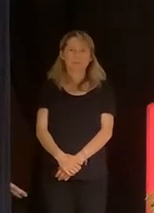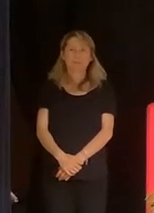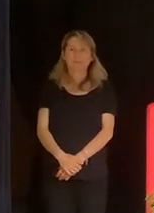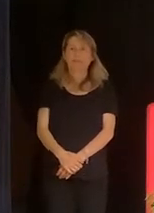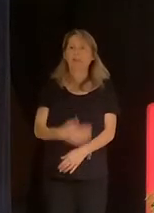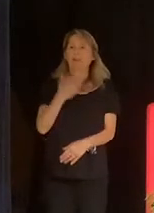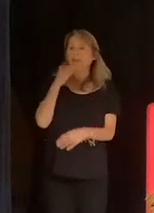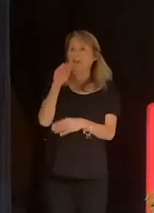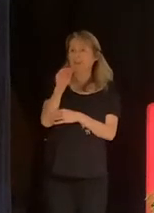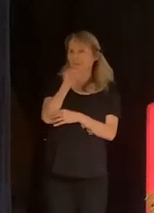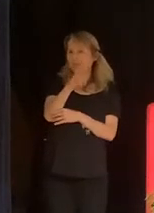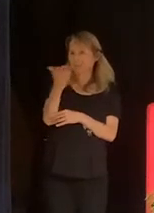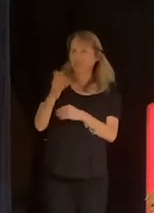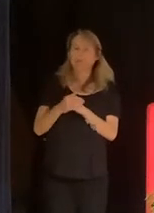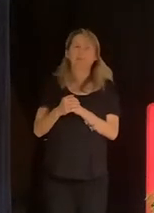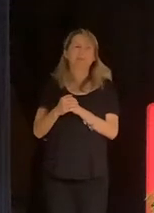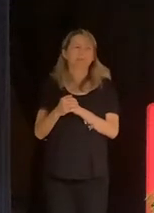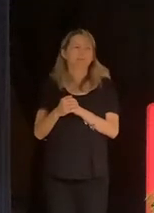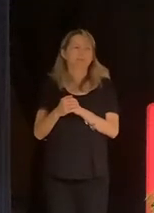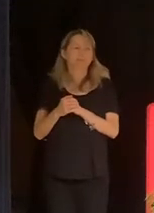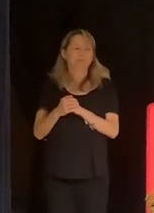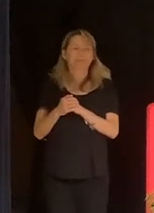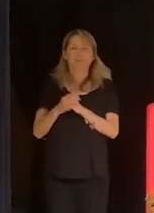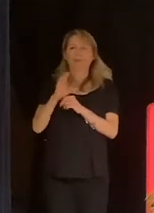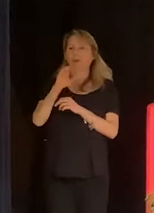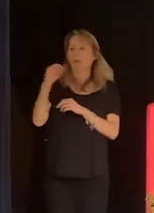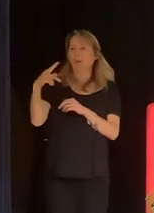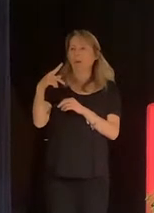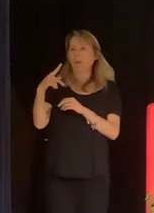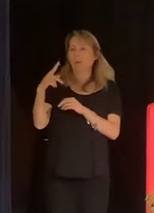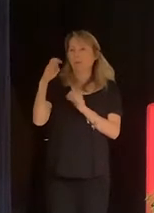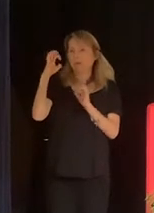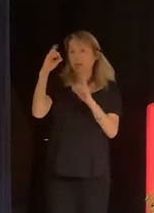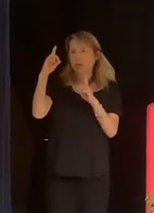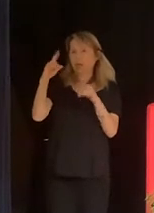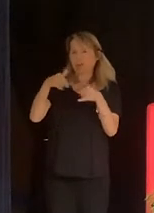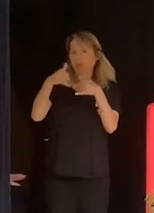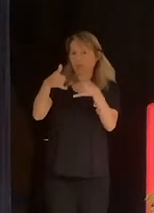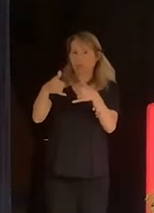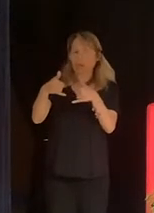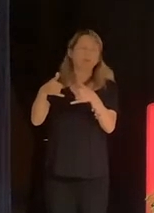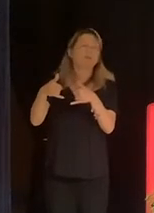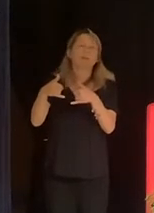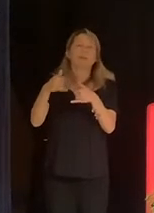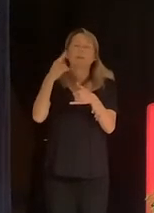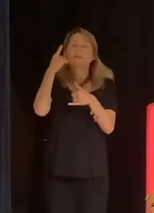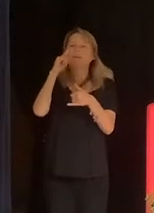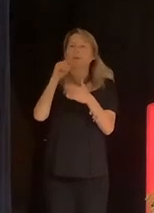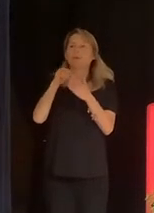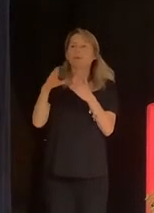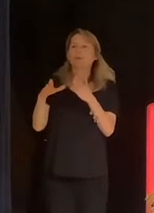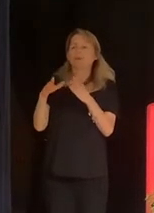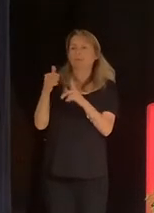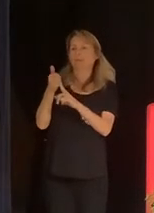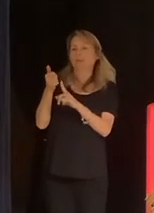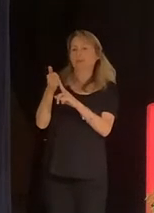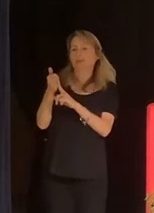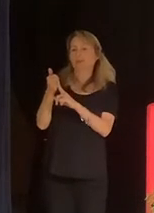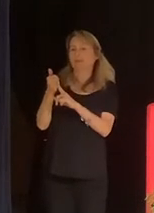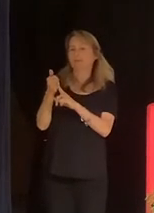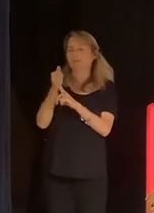Good evening, everyone. The Cooperative Education Award goes to the co-op student who has shown